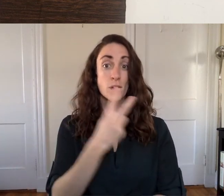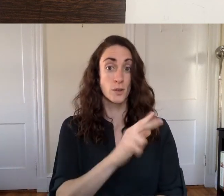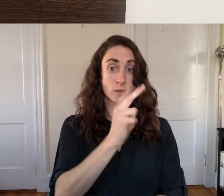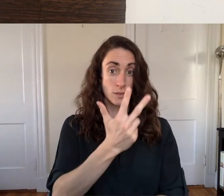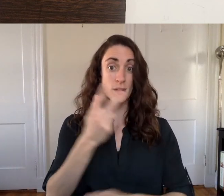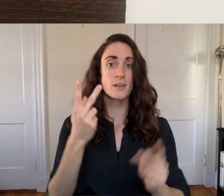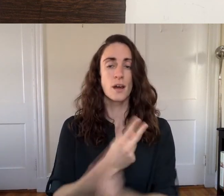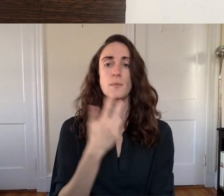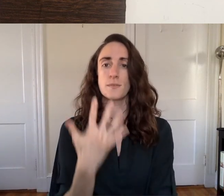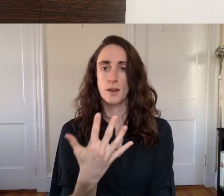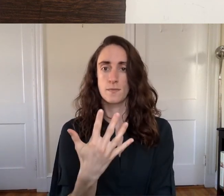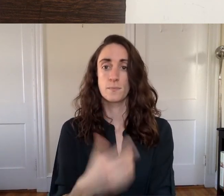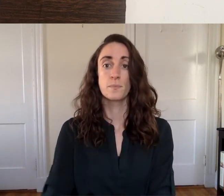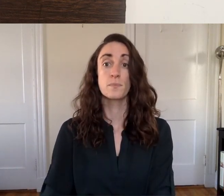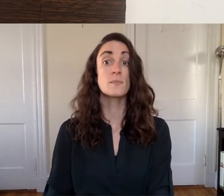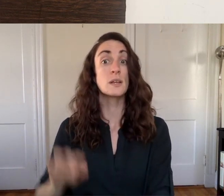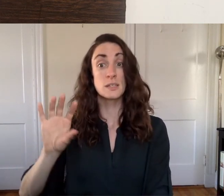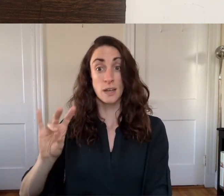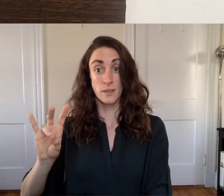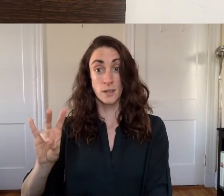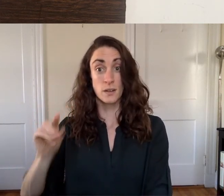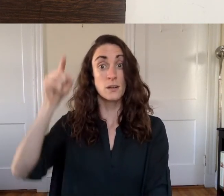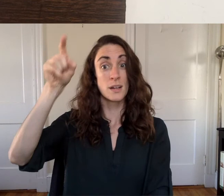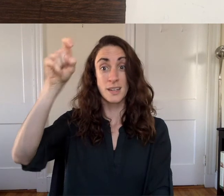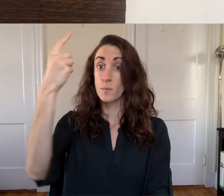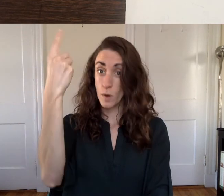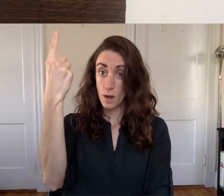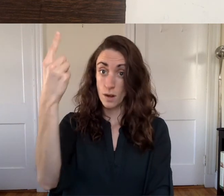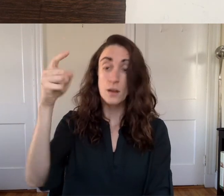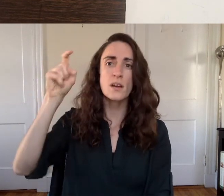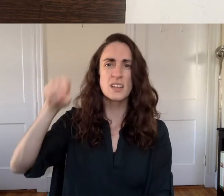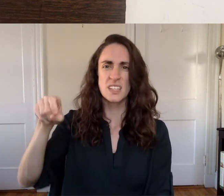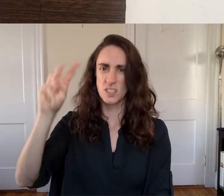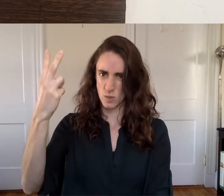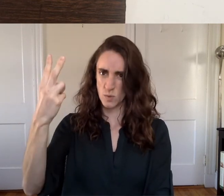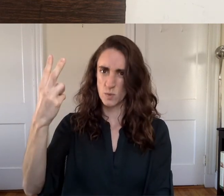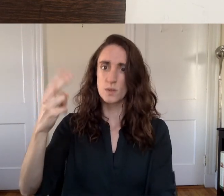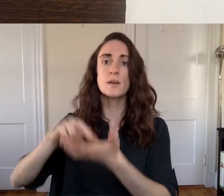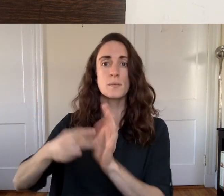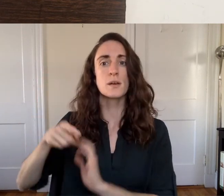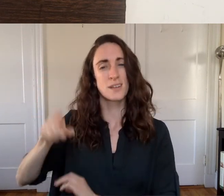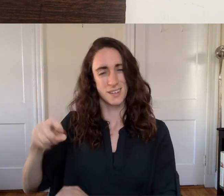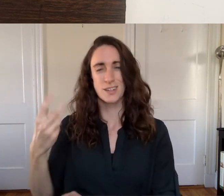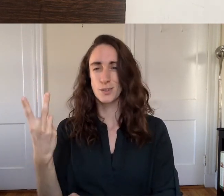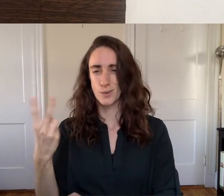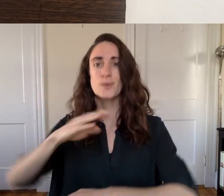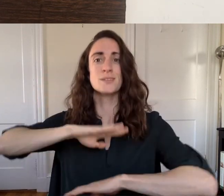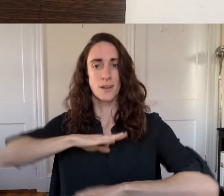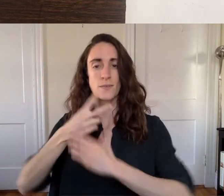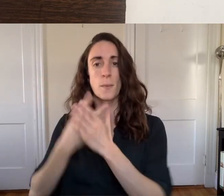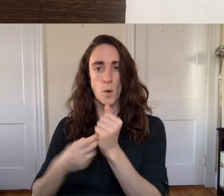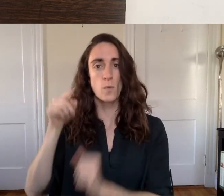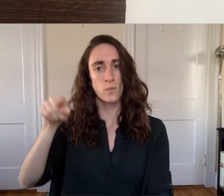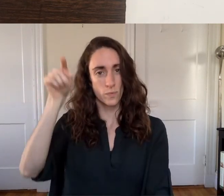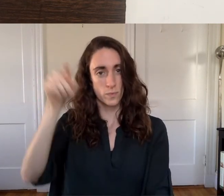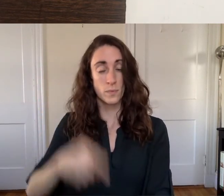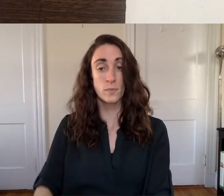5. And lastly we have 7 squared and 7, so 7 squared in the LCM will satisfy both.